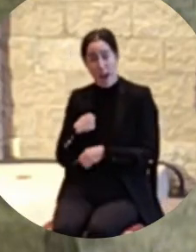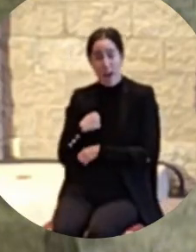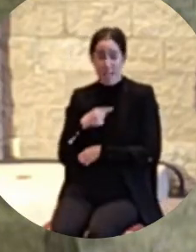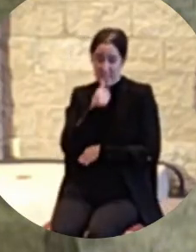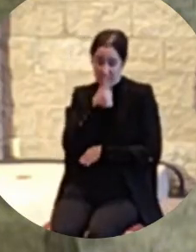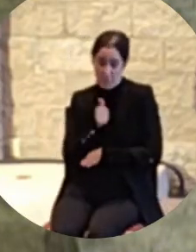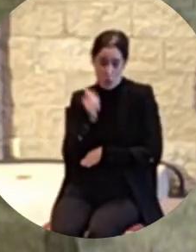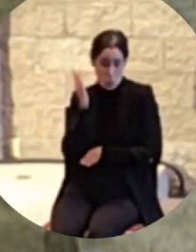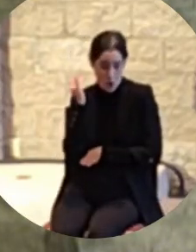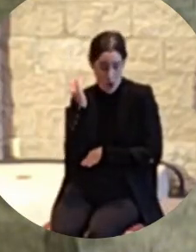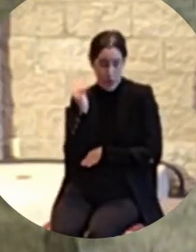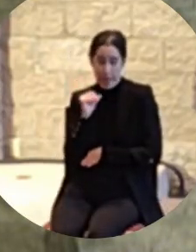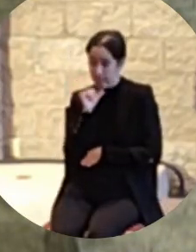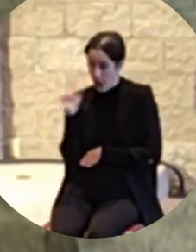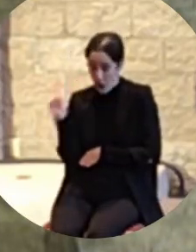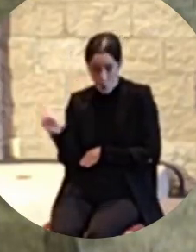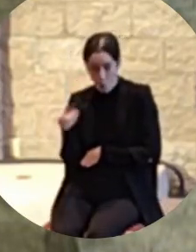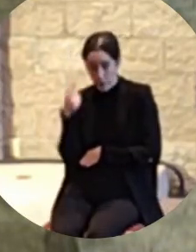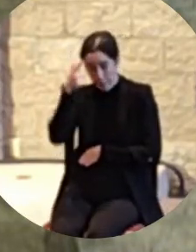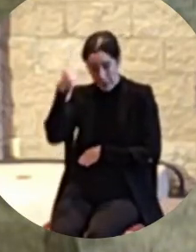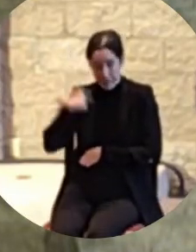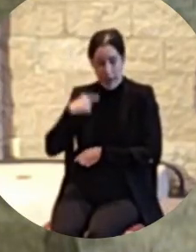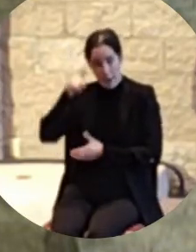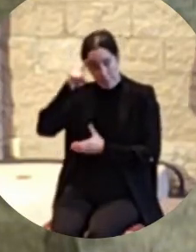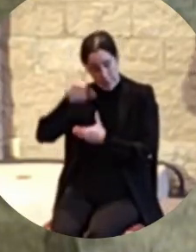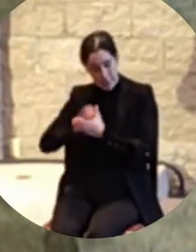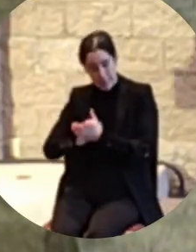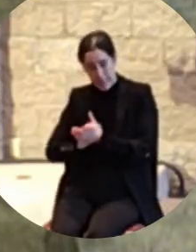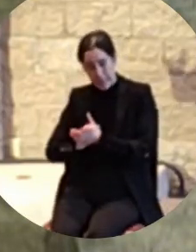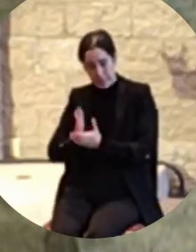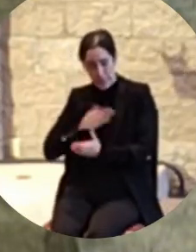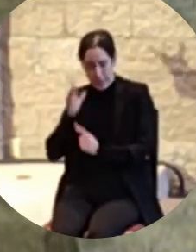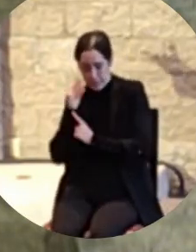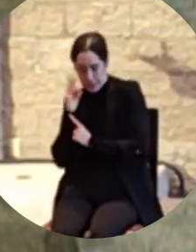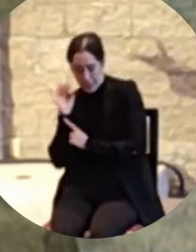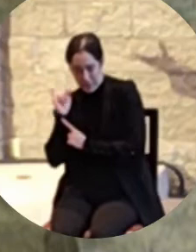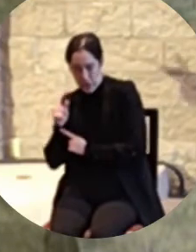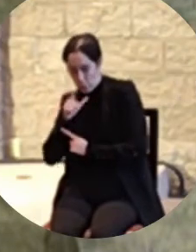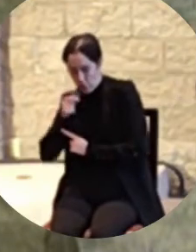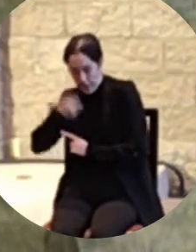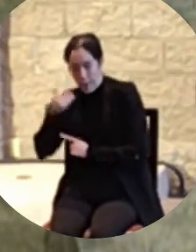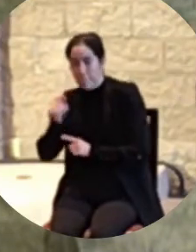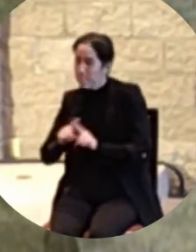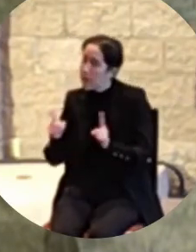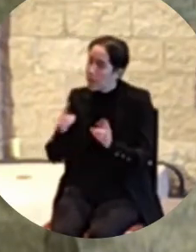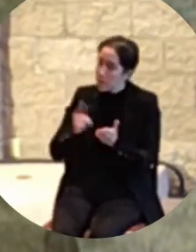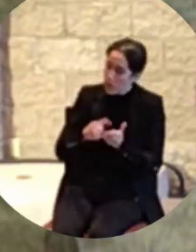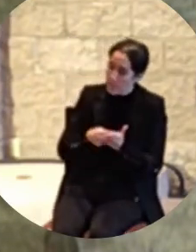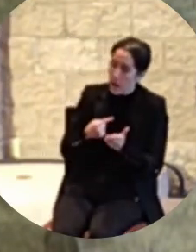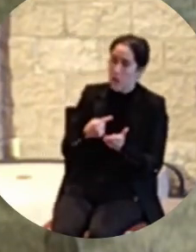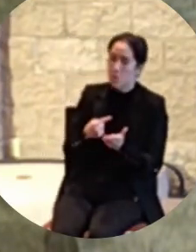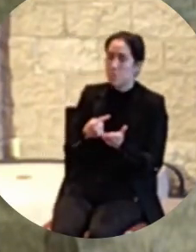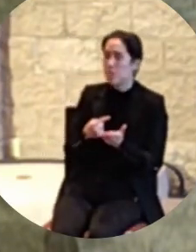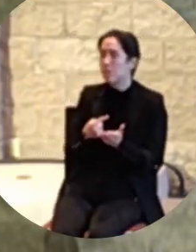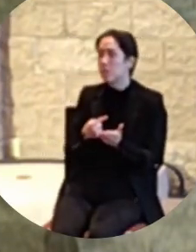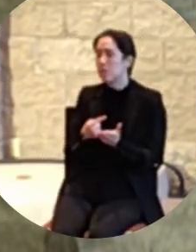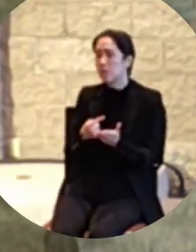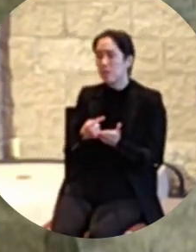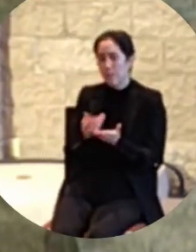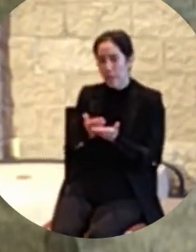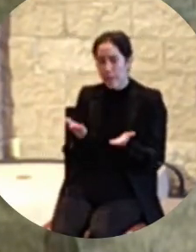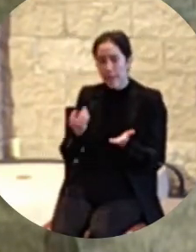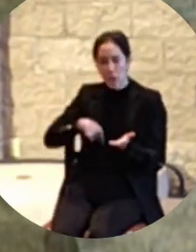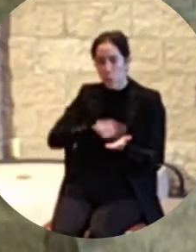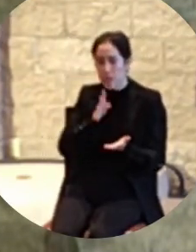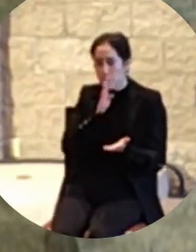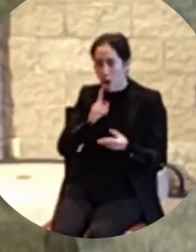have, but I think sometimes that I suffer because of those things that we talked about week before last.